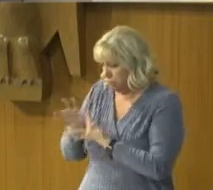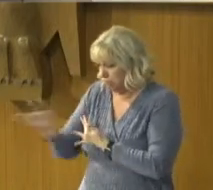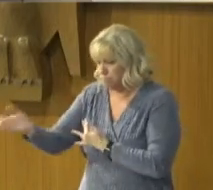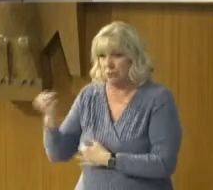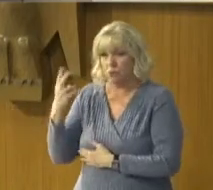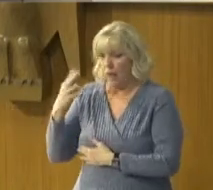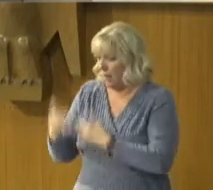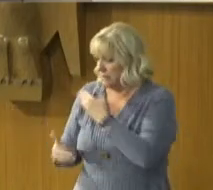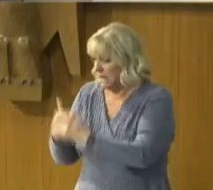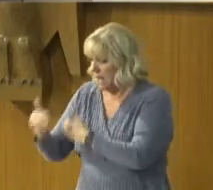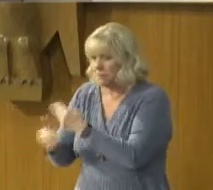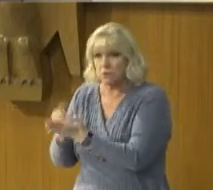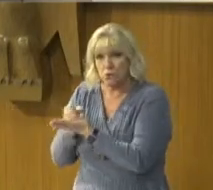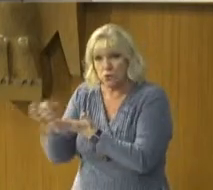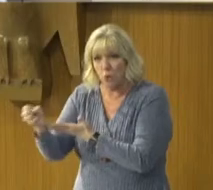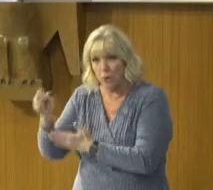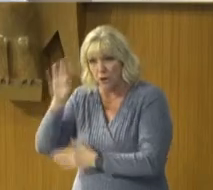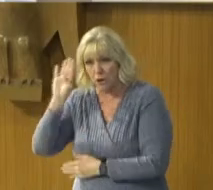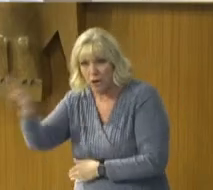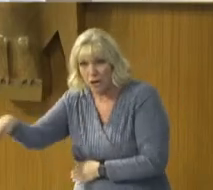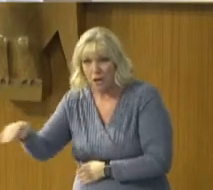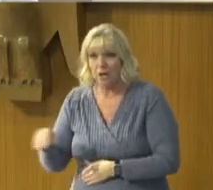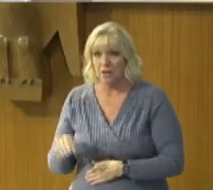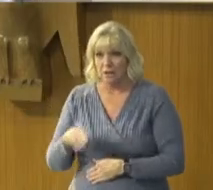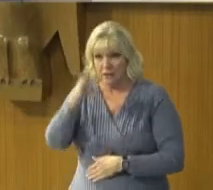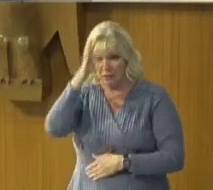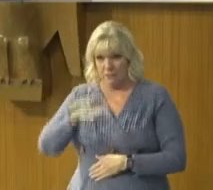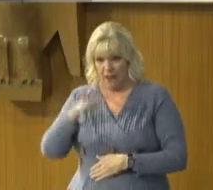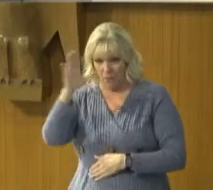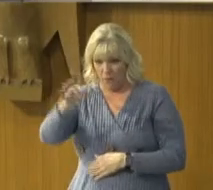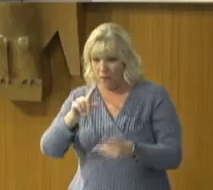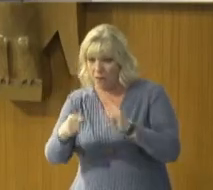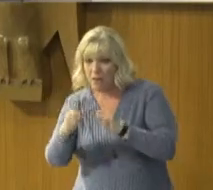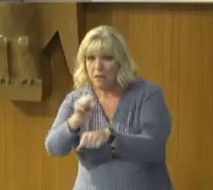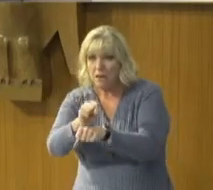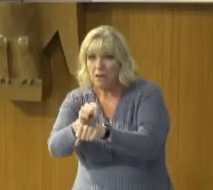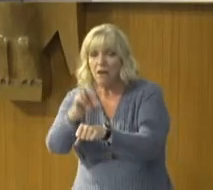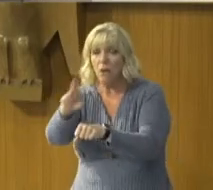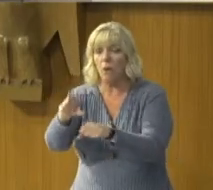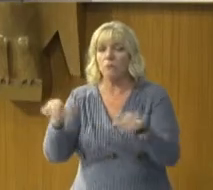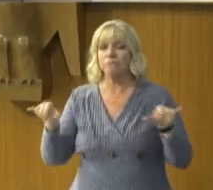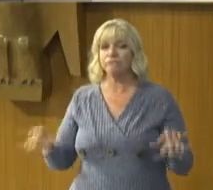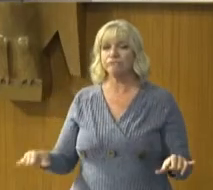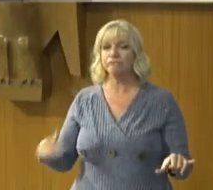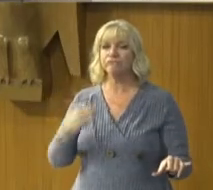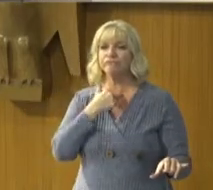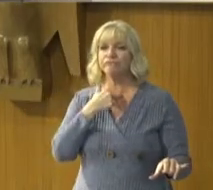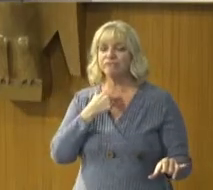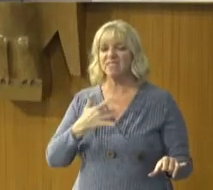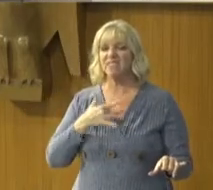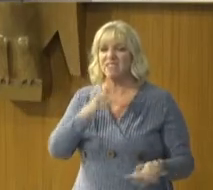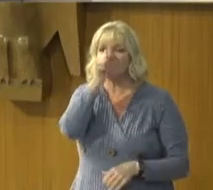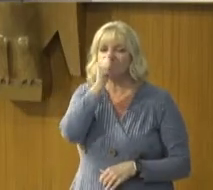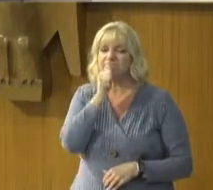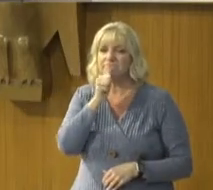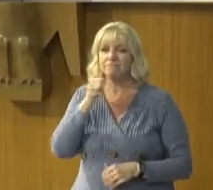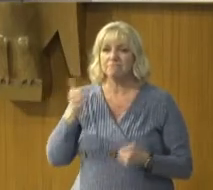sober? Will he make the career change, or will he stay in the job that's making him miserable?